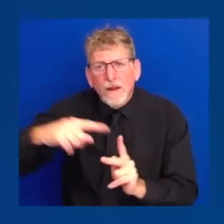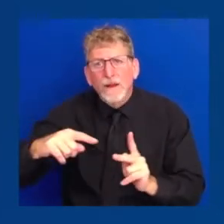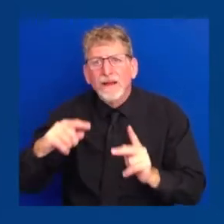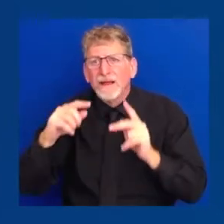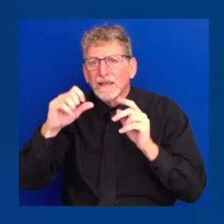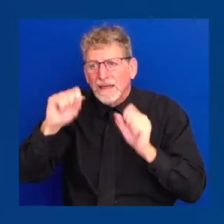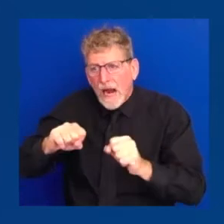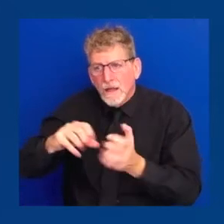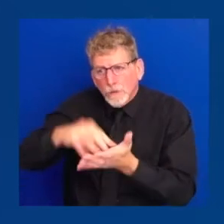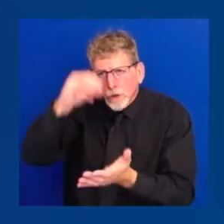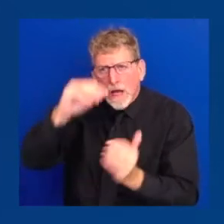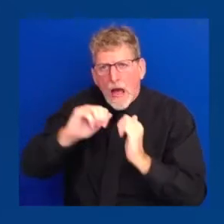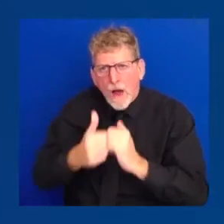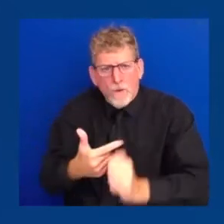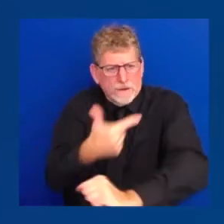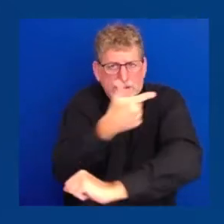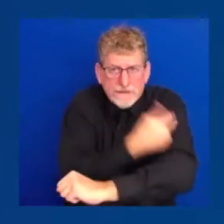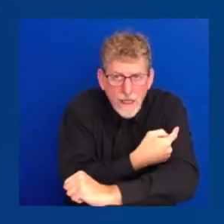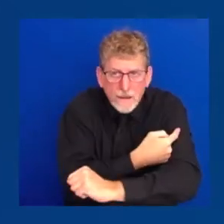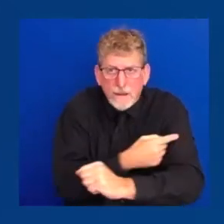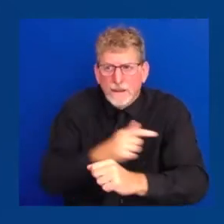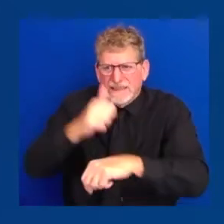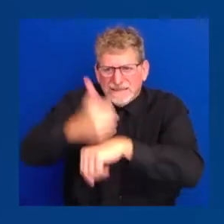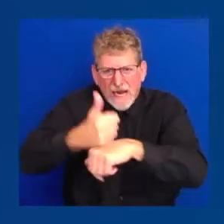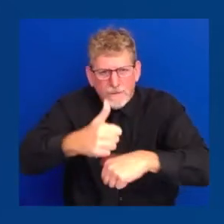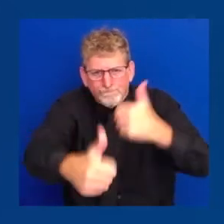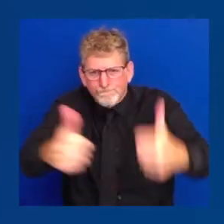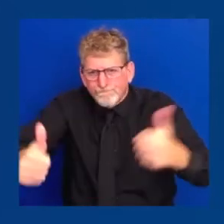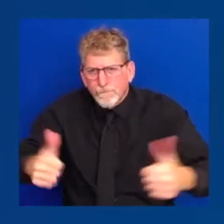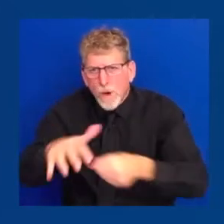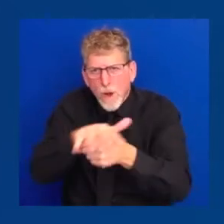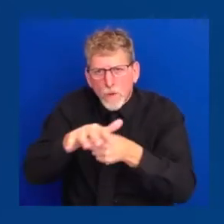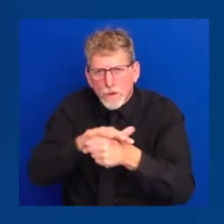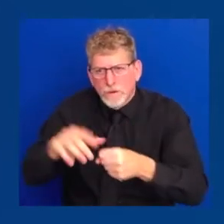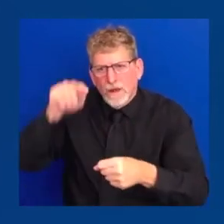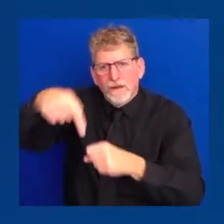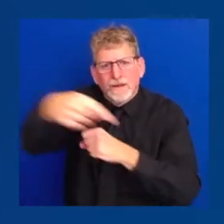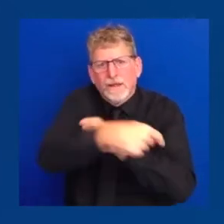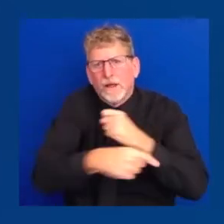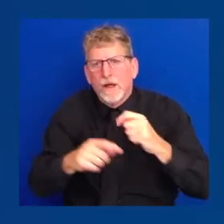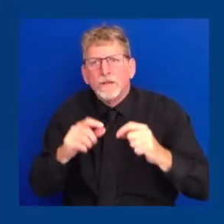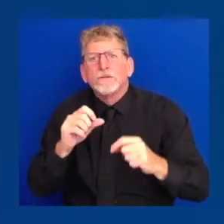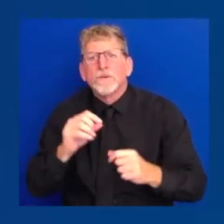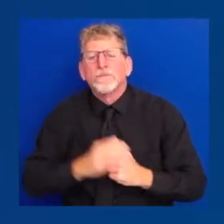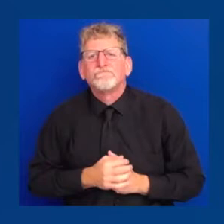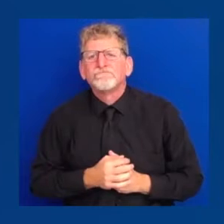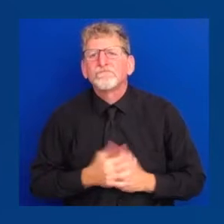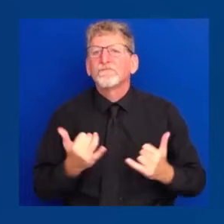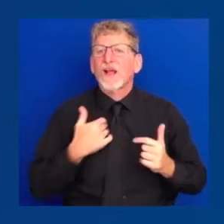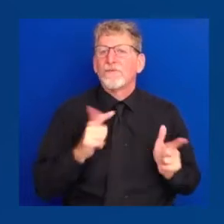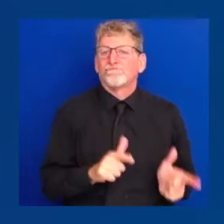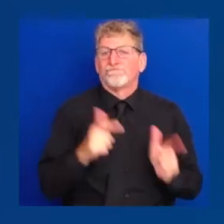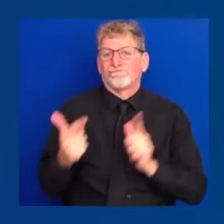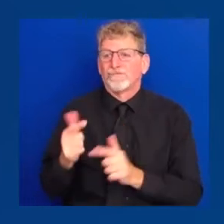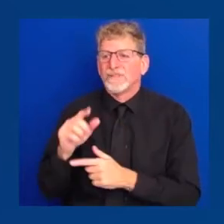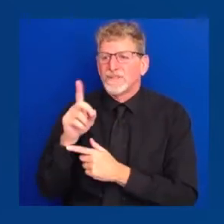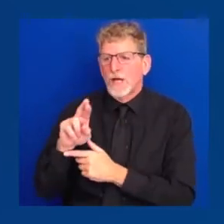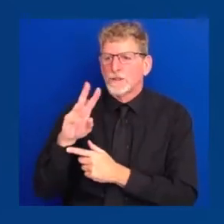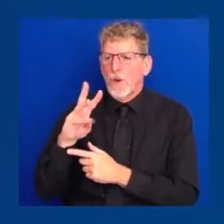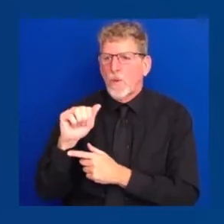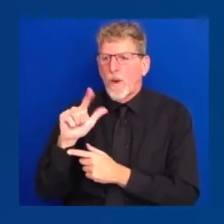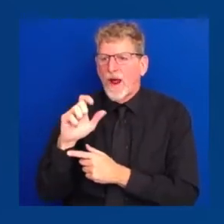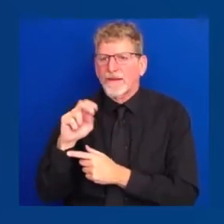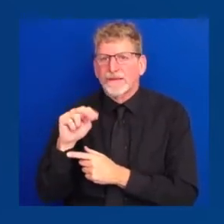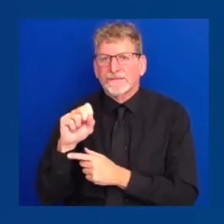Now let me turn to Dr. Walensky to provide more detail on CDC's work to improve and expand tracking and monitoring of COVID